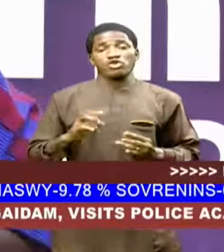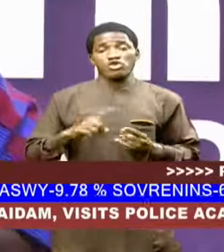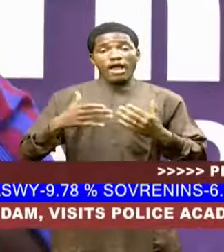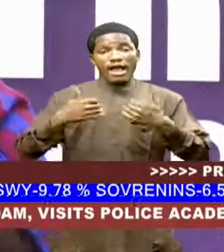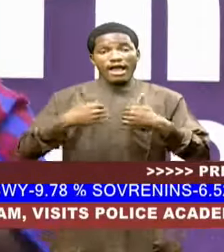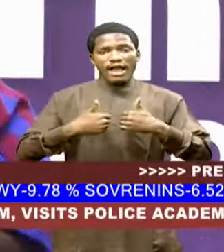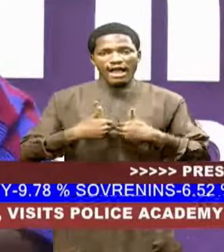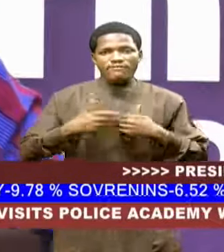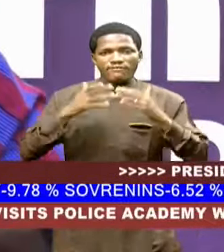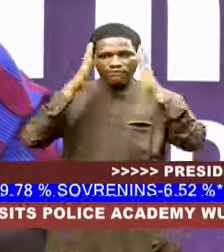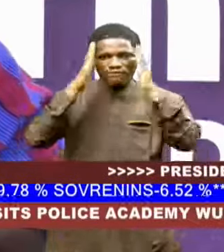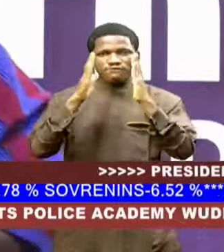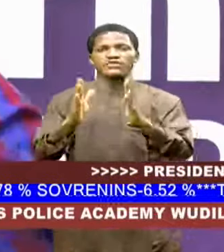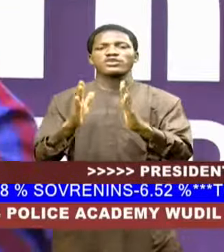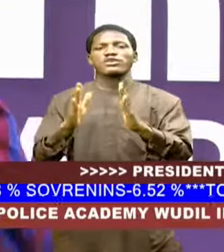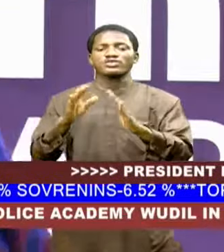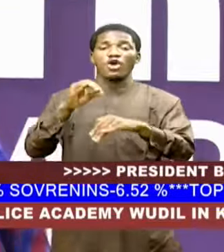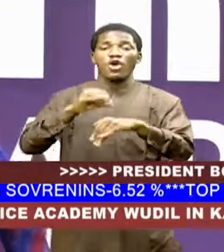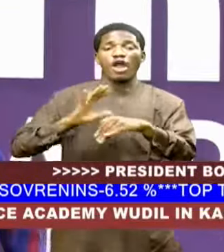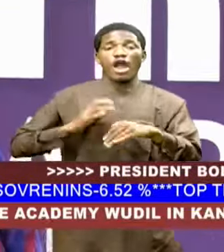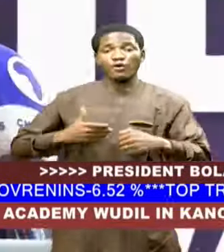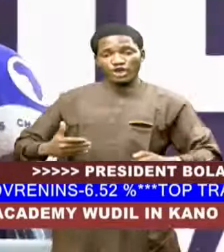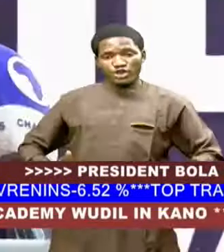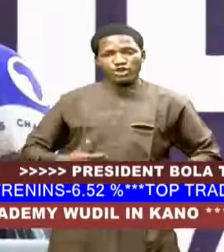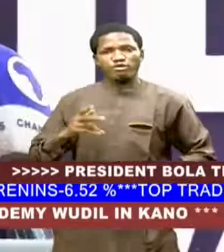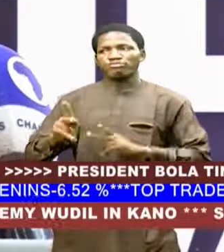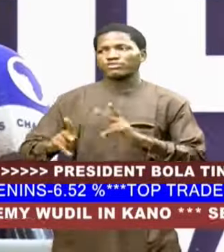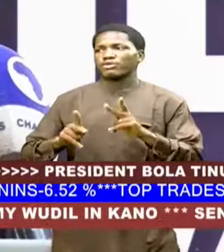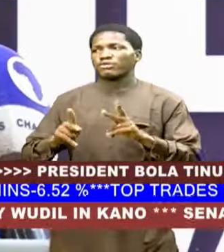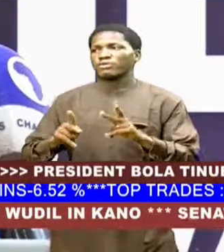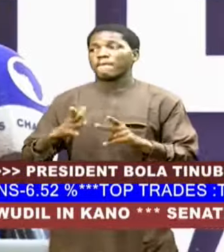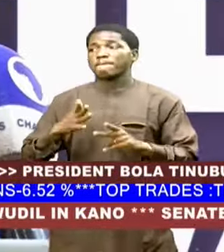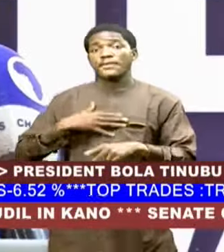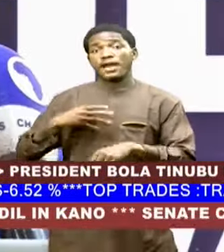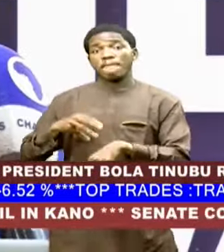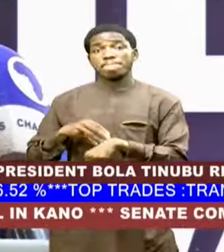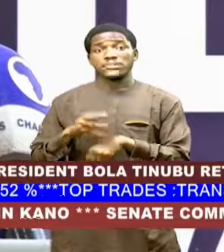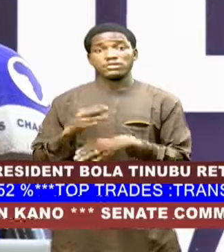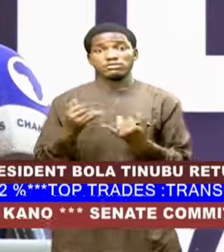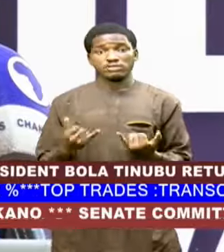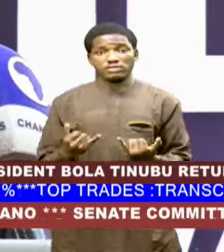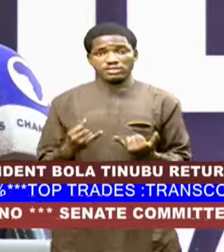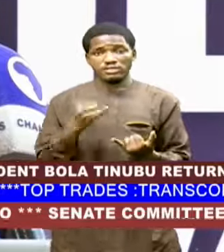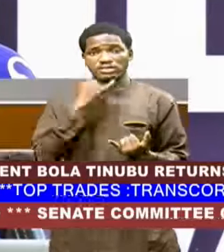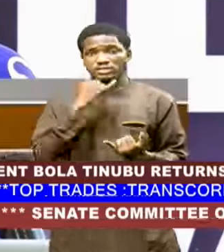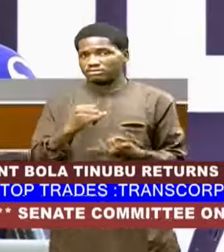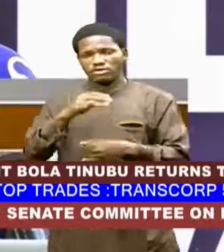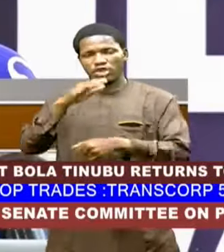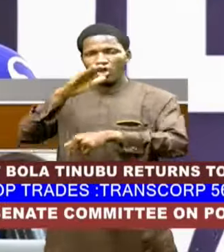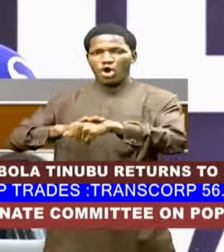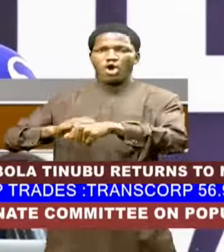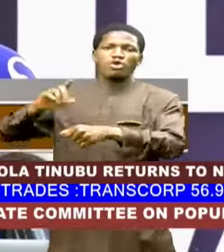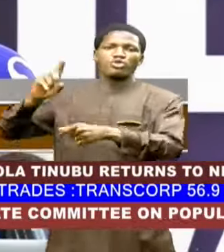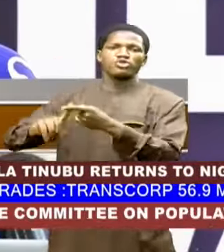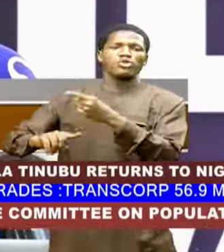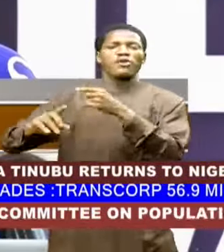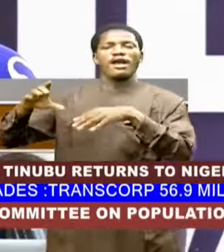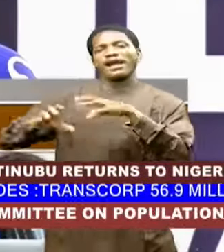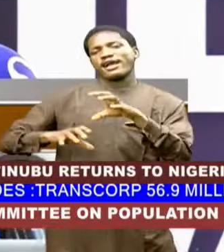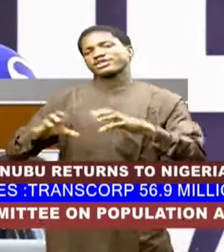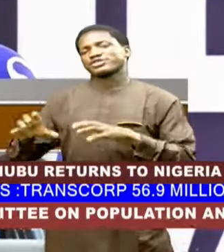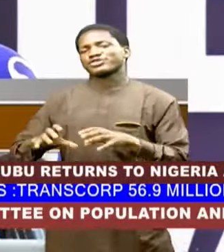a focus on our young ones. My message today is really a call to action to remind us that even as